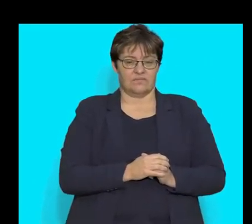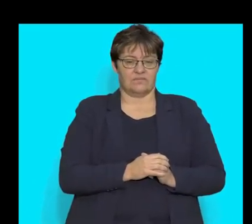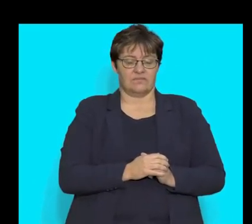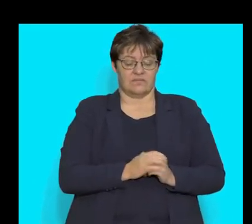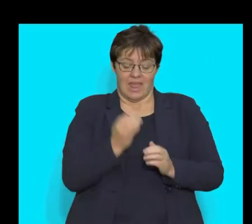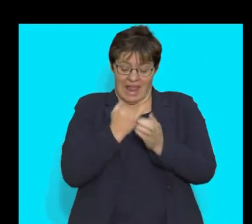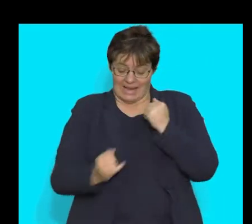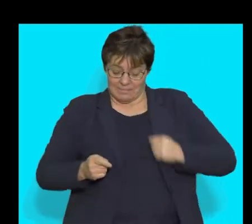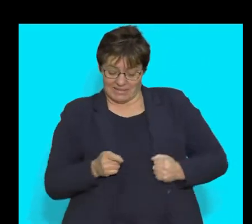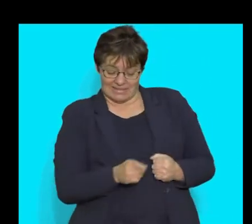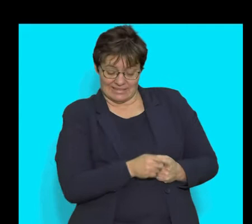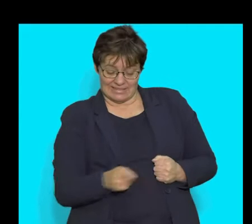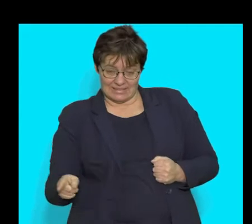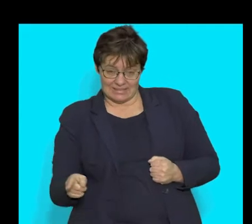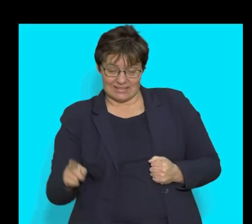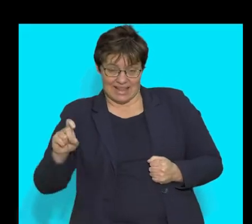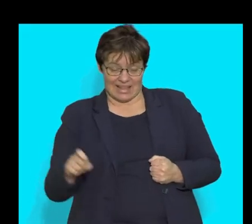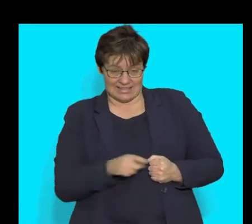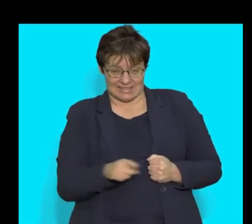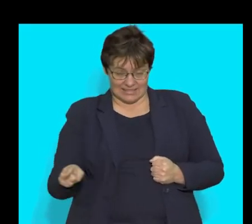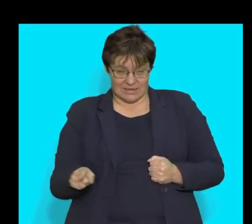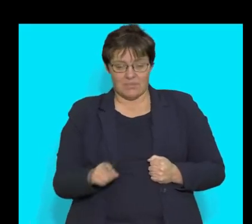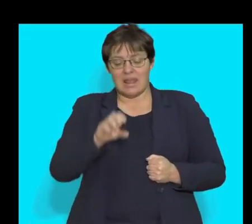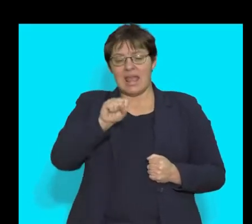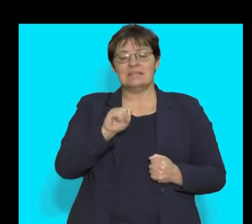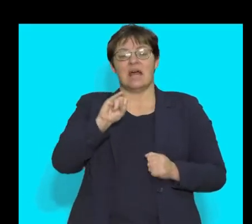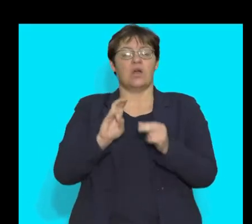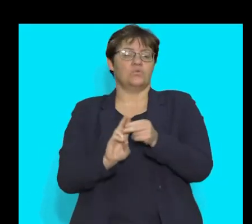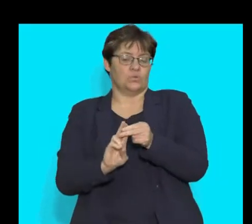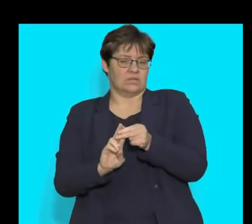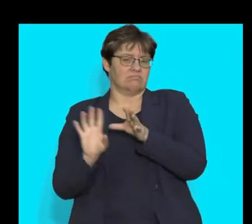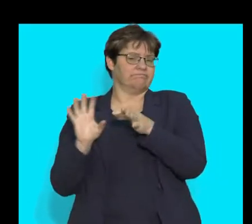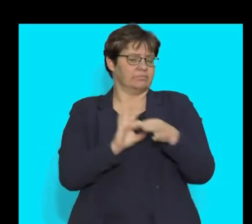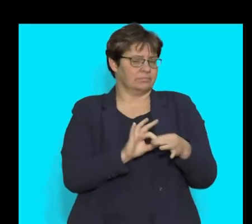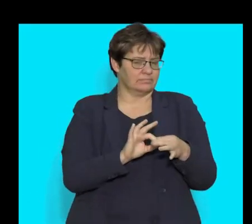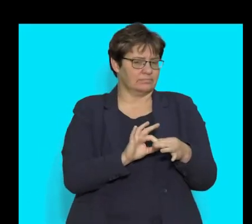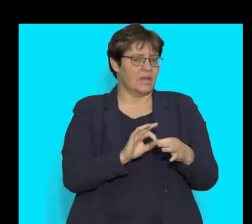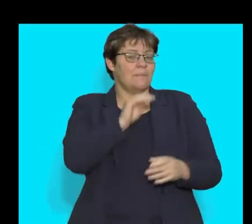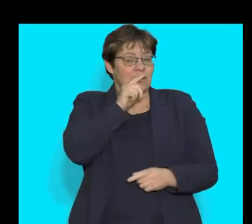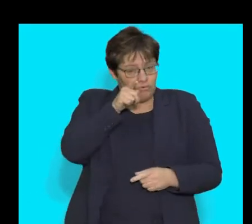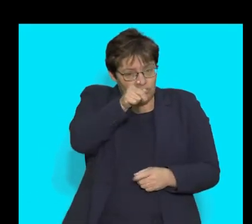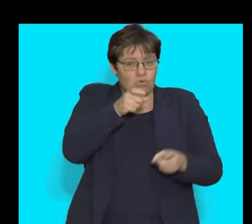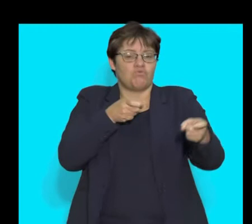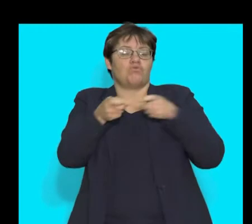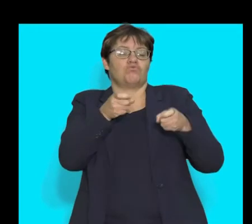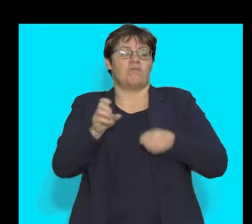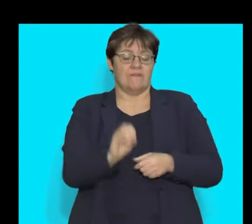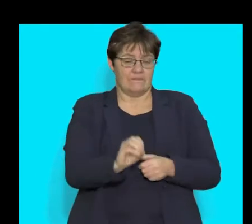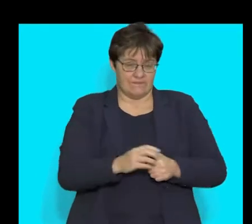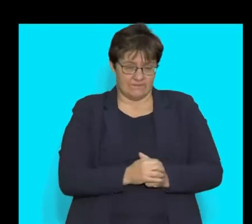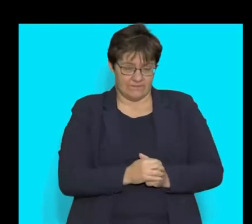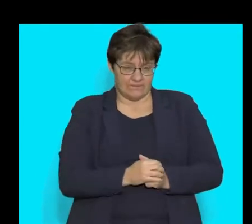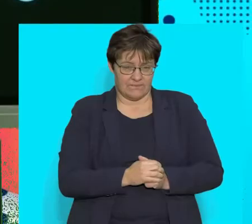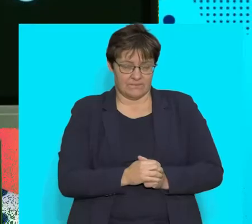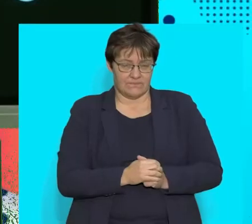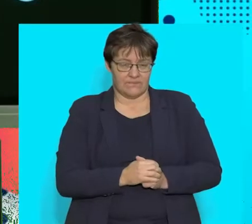The independent variable, with an SI unit attached to it, is the one that you would control in an